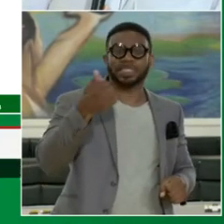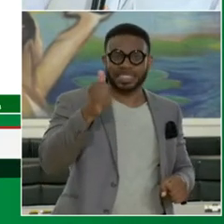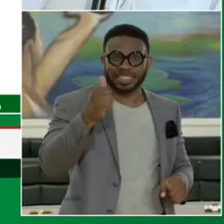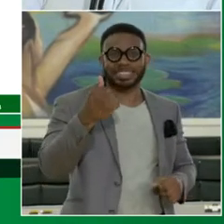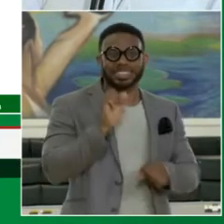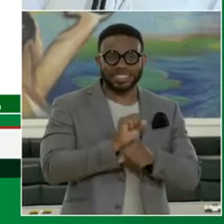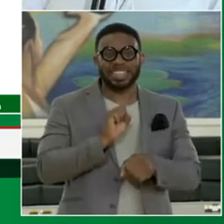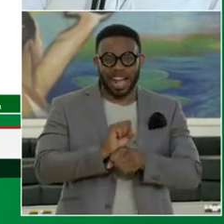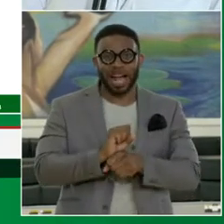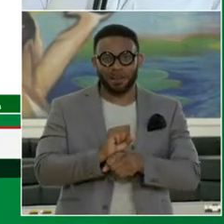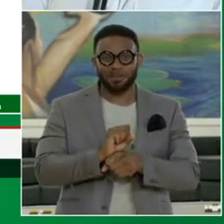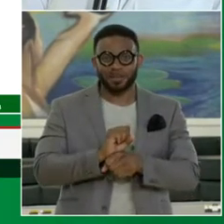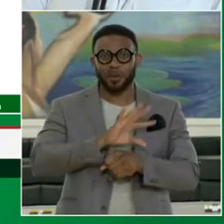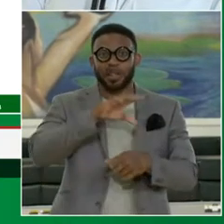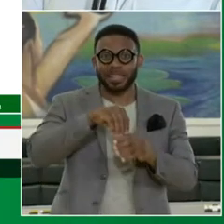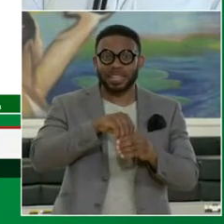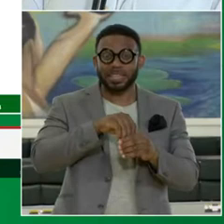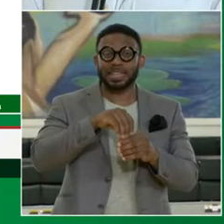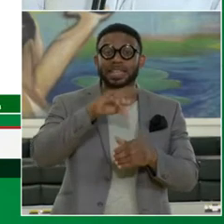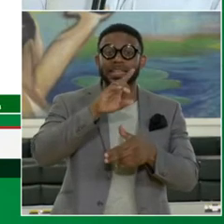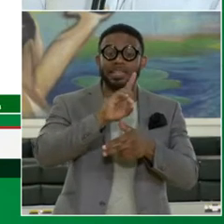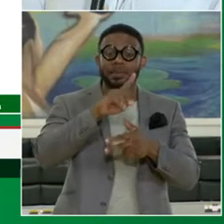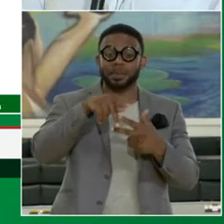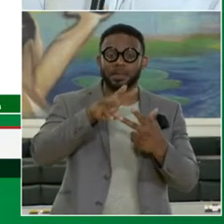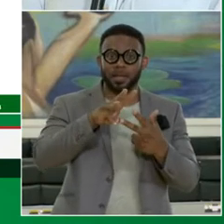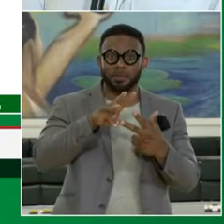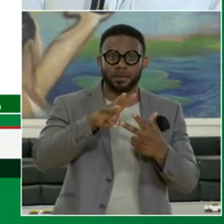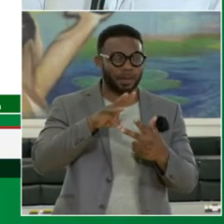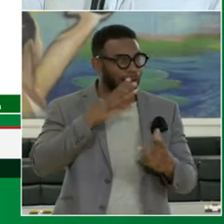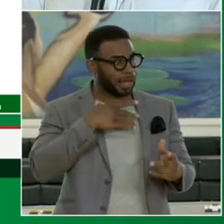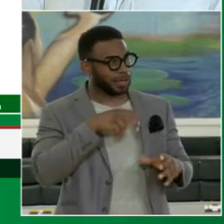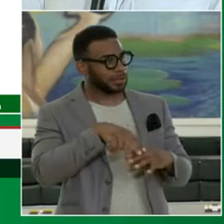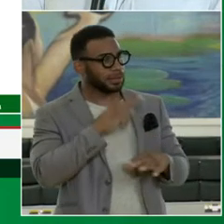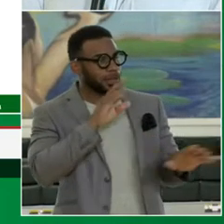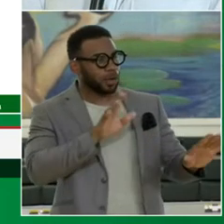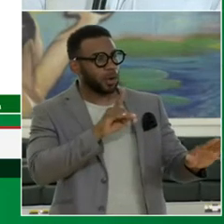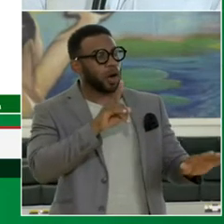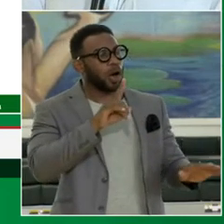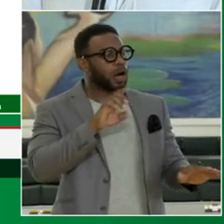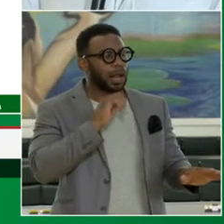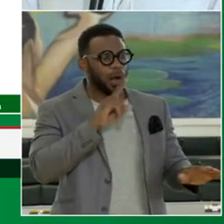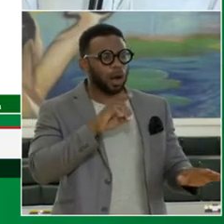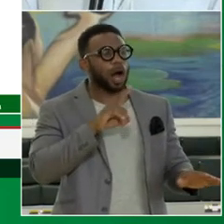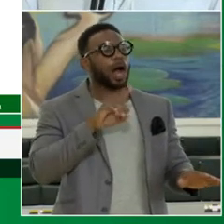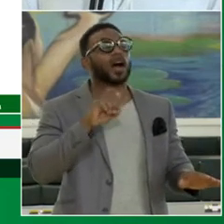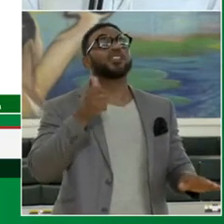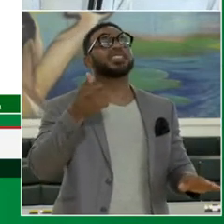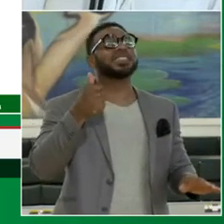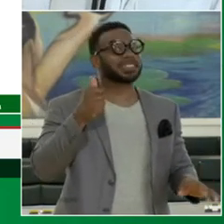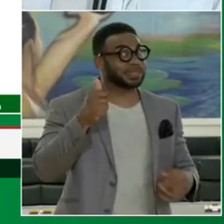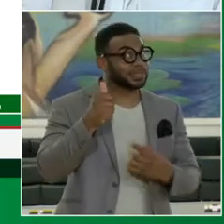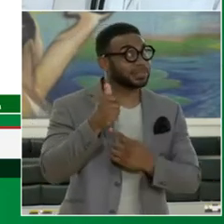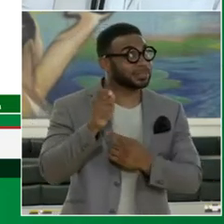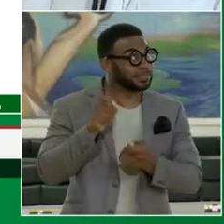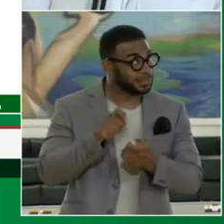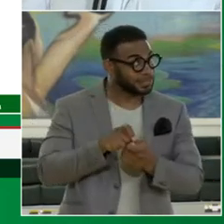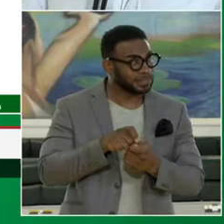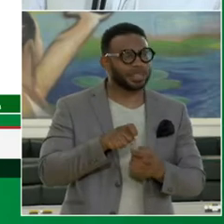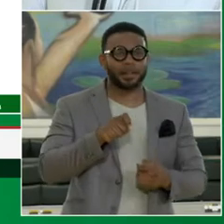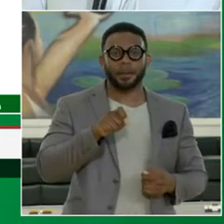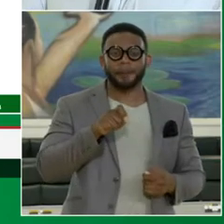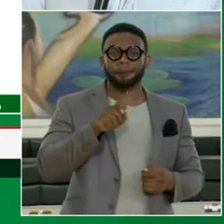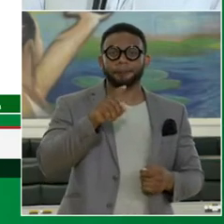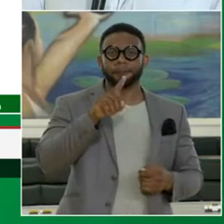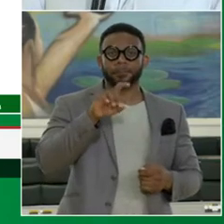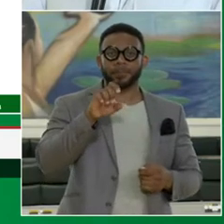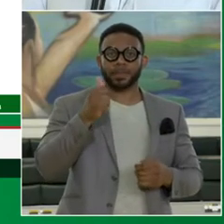110 jobs at the Department of Public Works. And I like how you guys jumped in and said, no, not 100, 110. 110. Right, exactly, because each one is